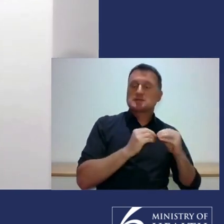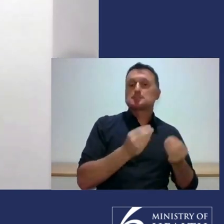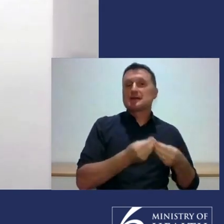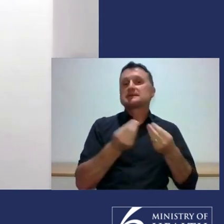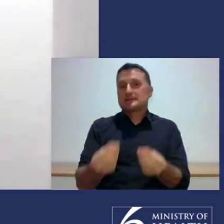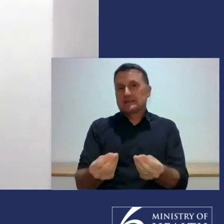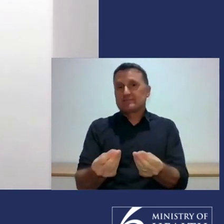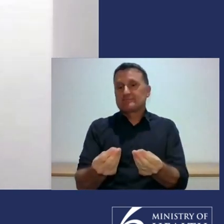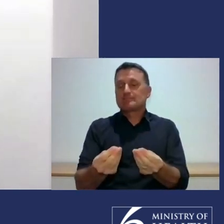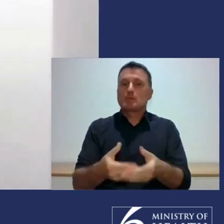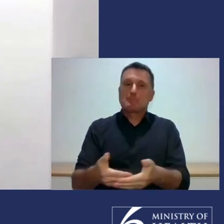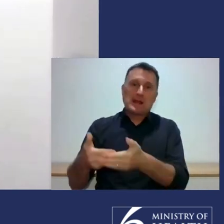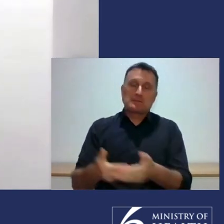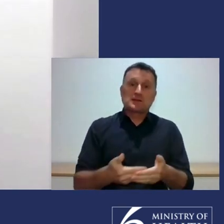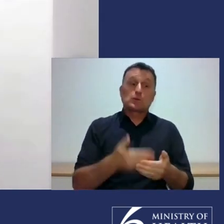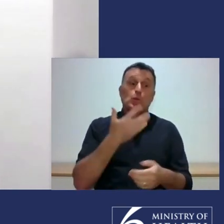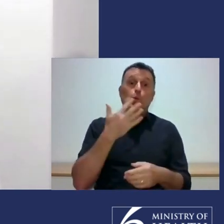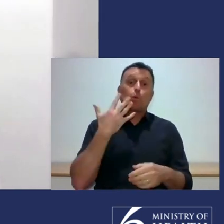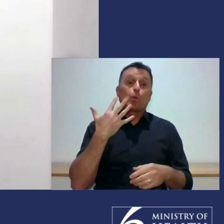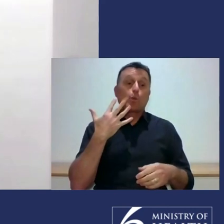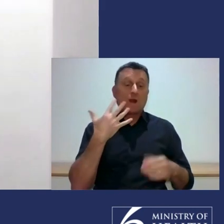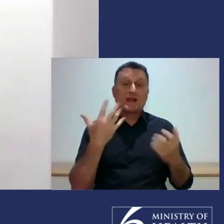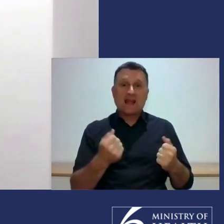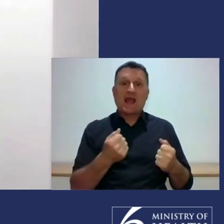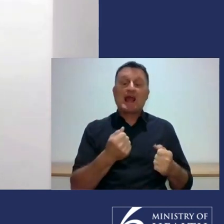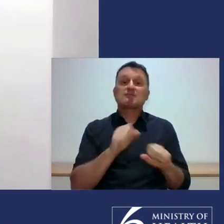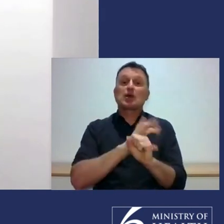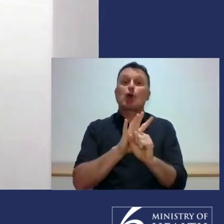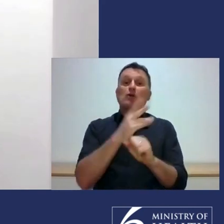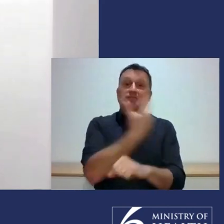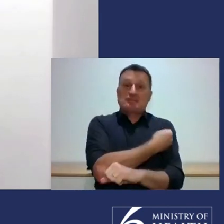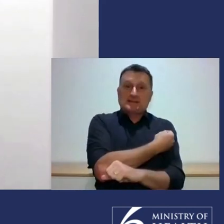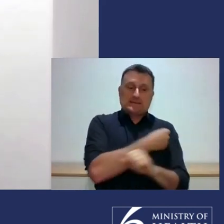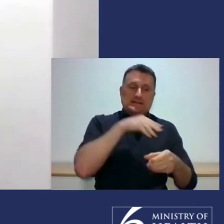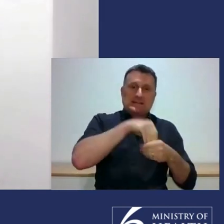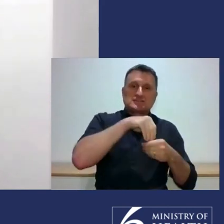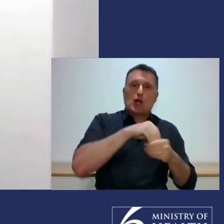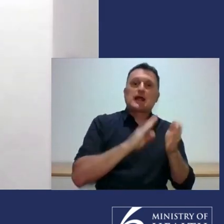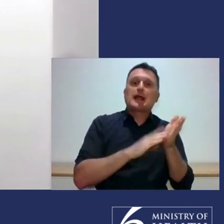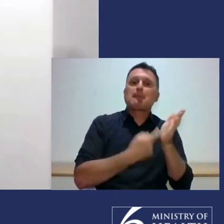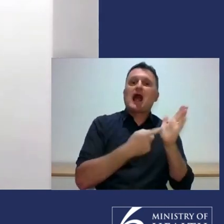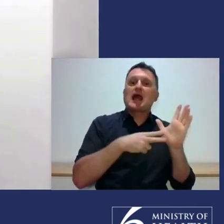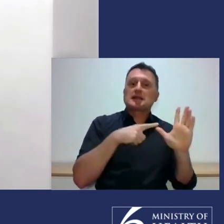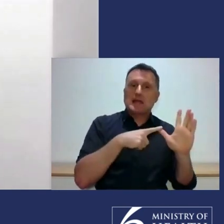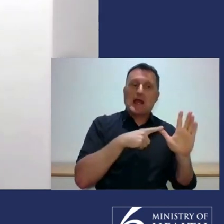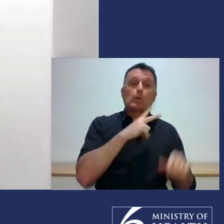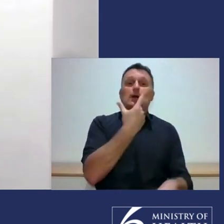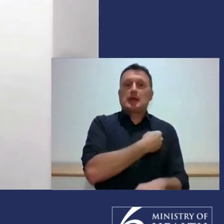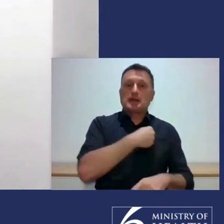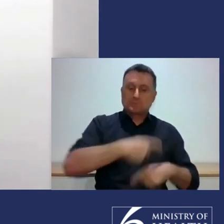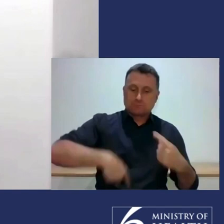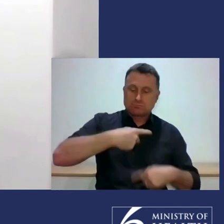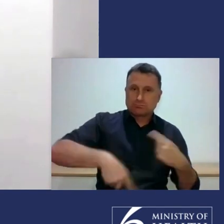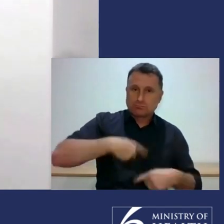so fast that there's no way it would make it there, but those antibodies linger. So it's really beneficial